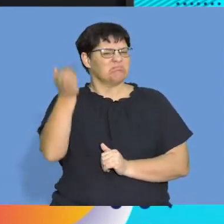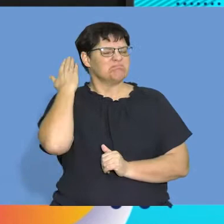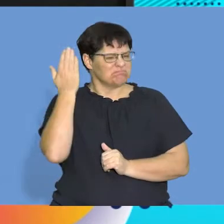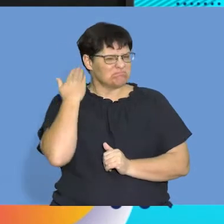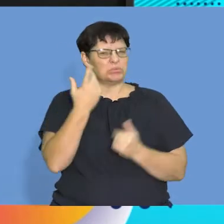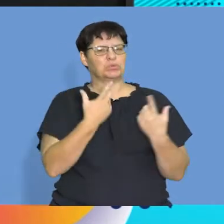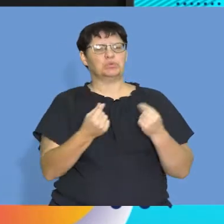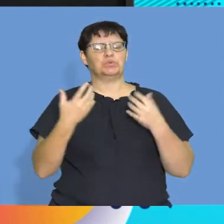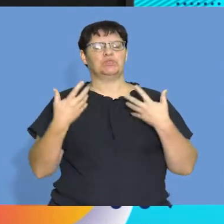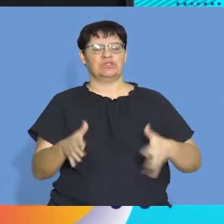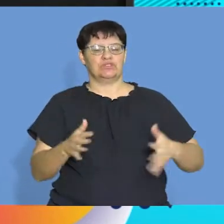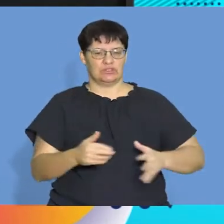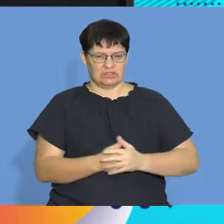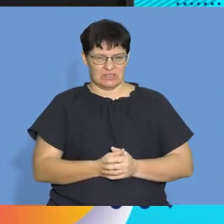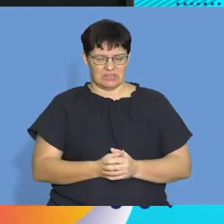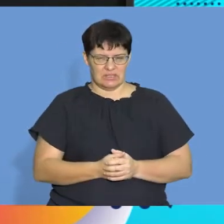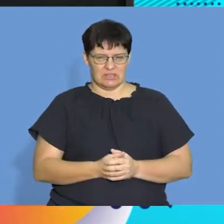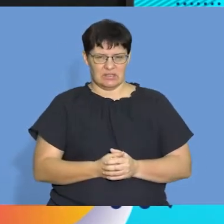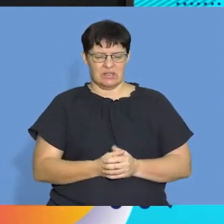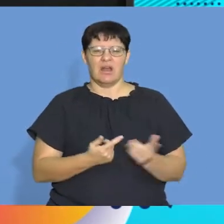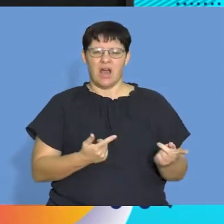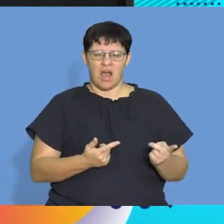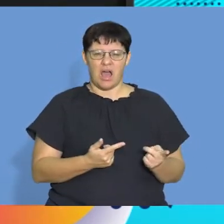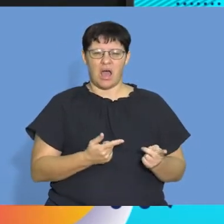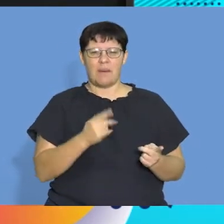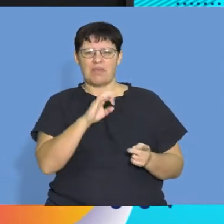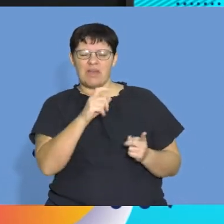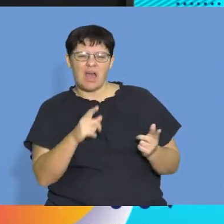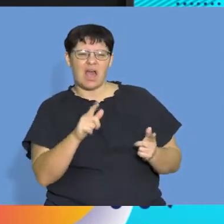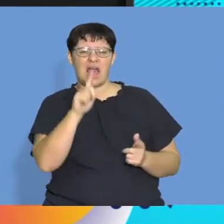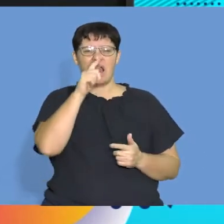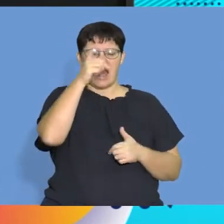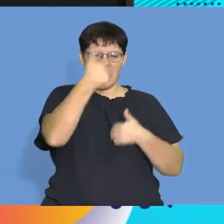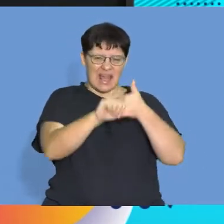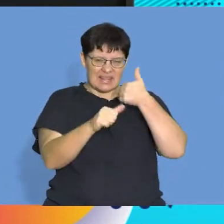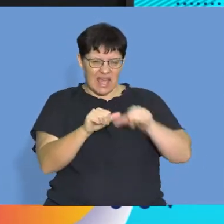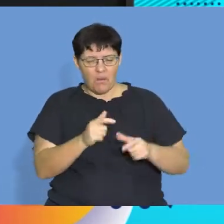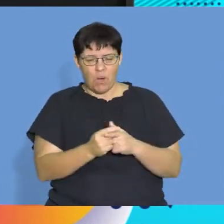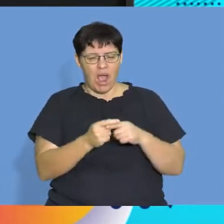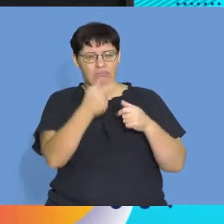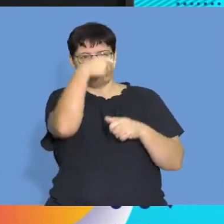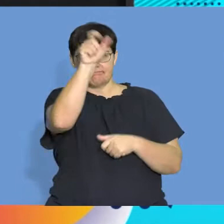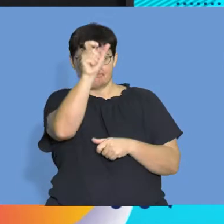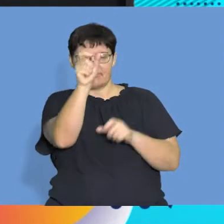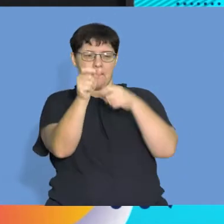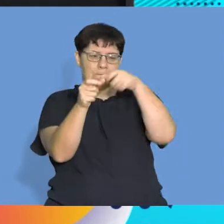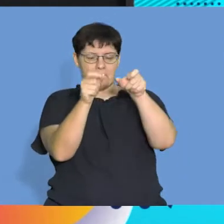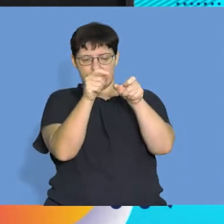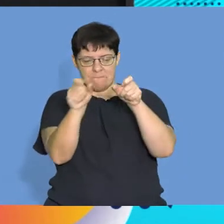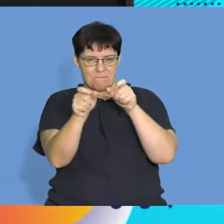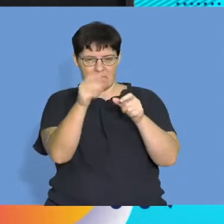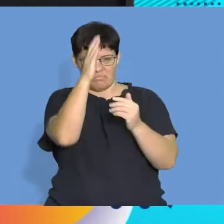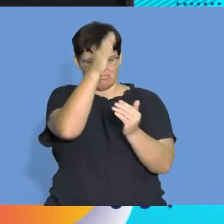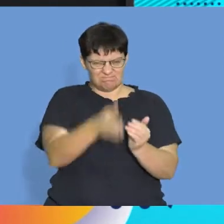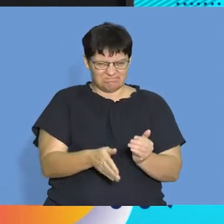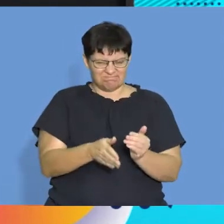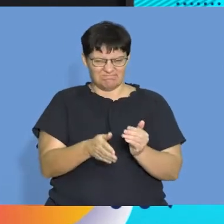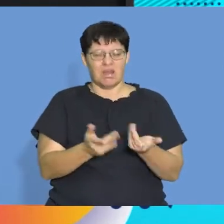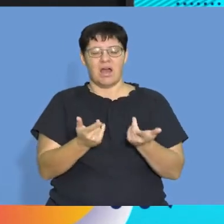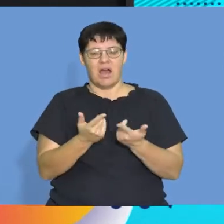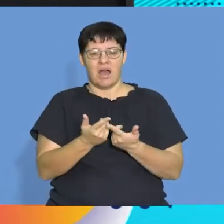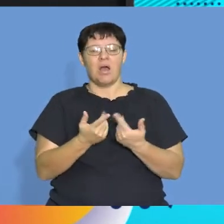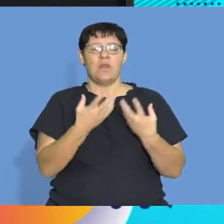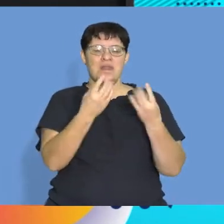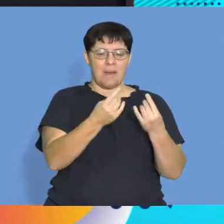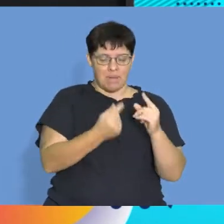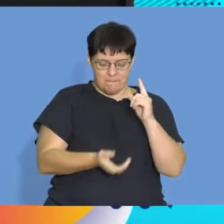your ladder method and your tree diagram method of prime factorization when trying to find a product of a number